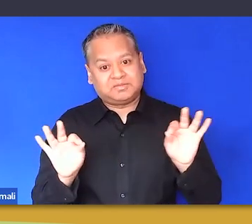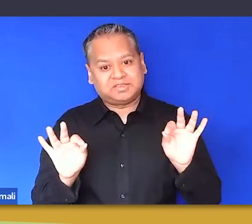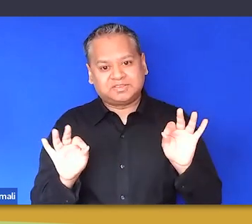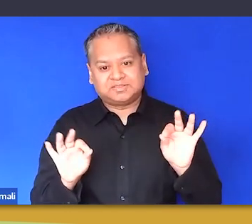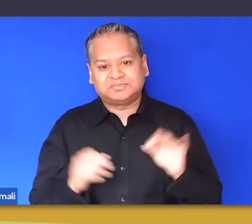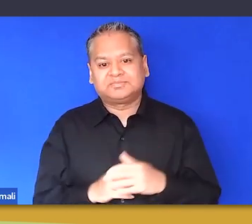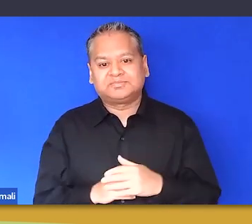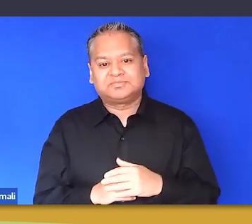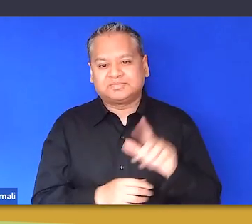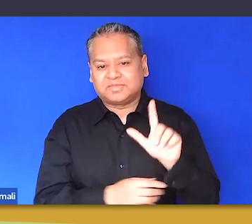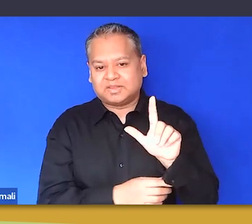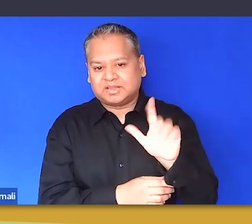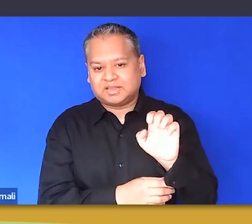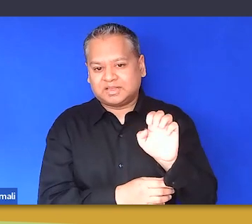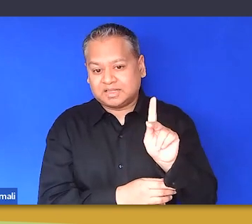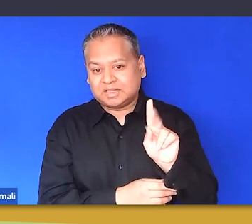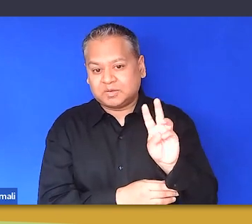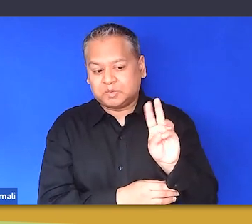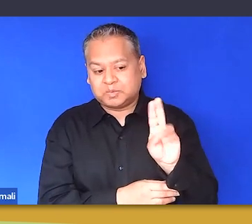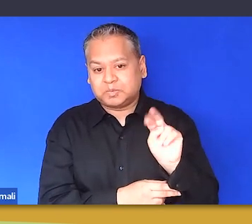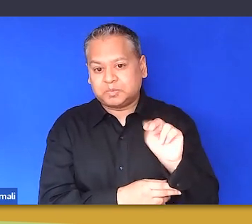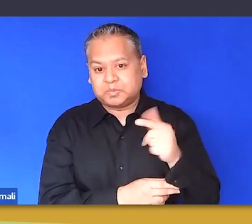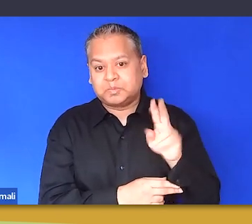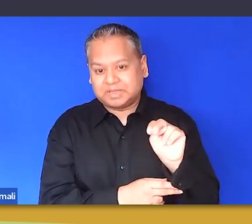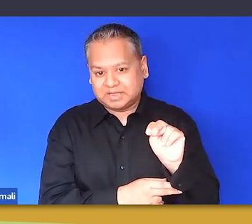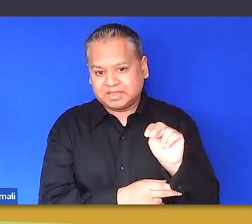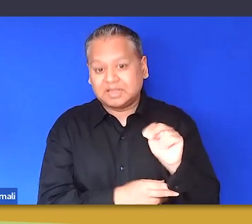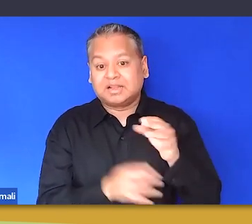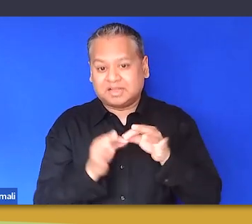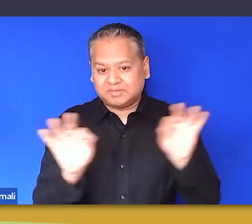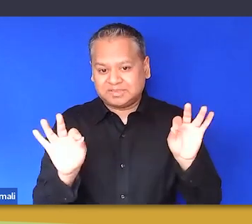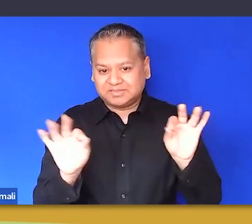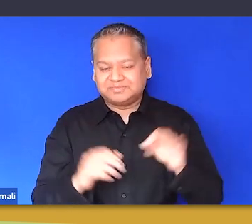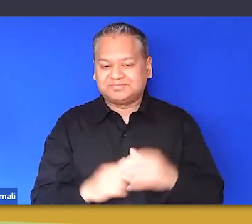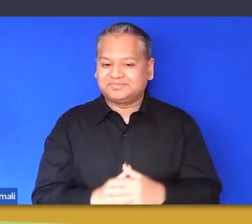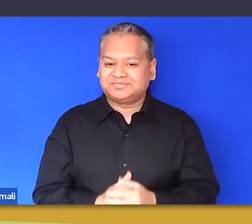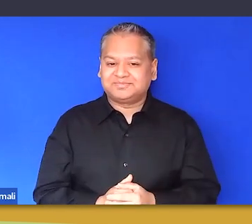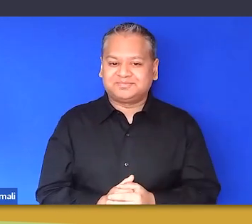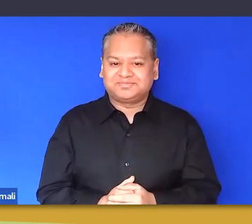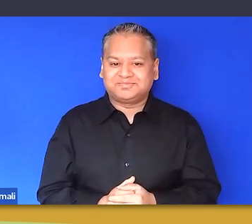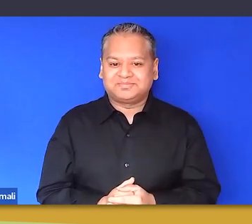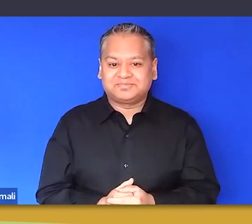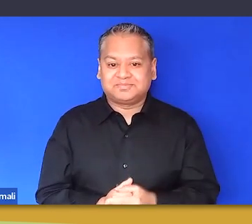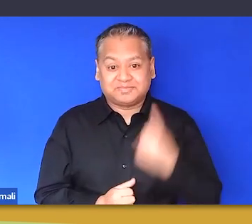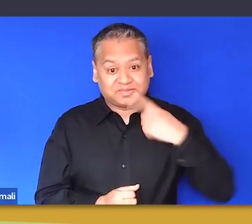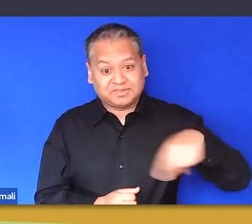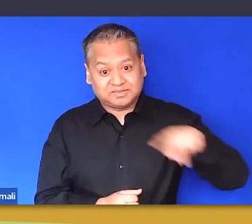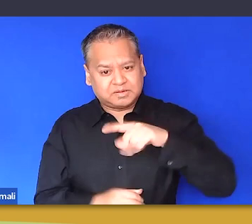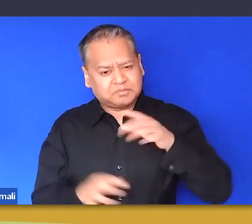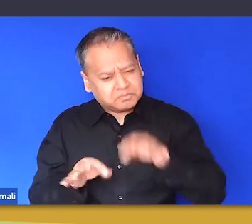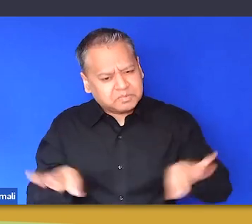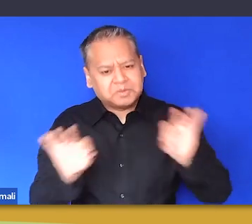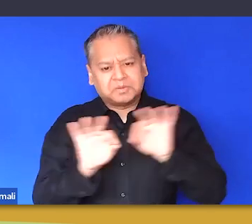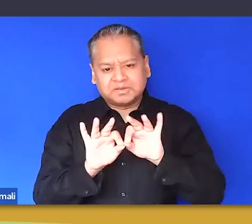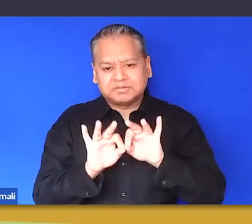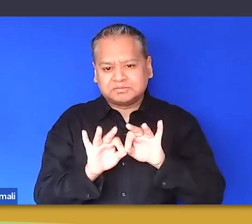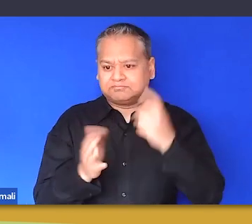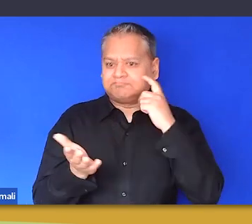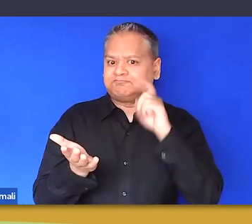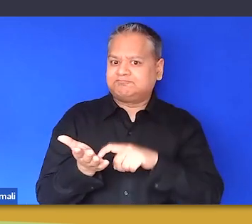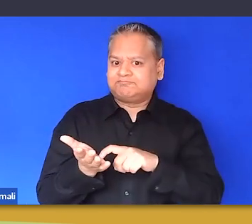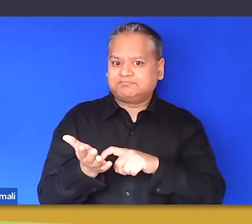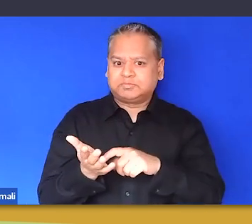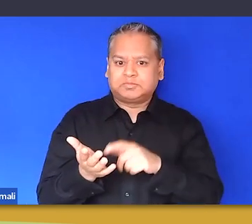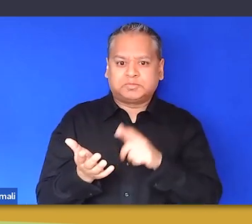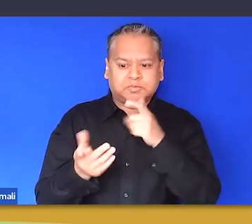my grandson. It's always important to acknowledge the ancestors of the land and